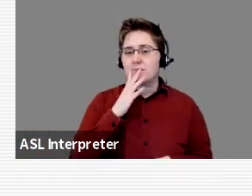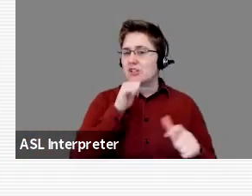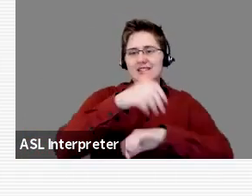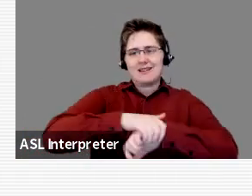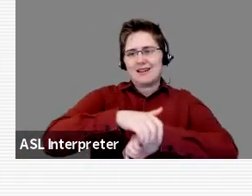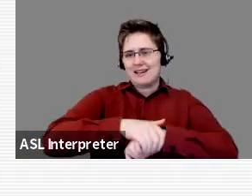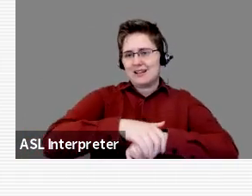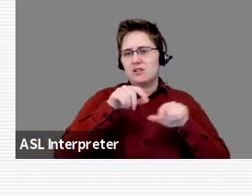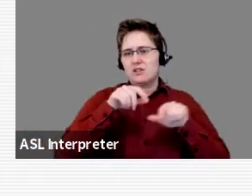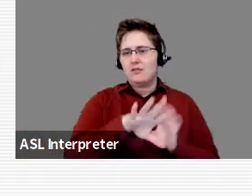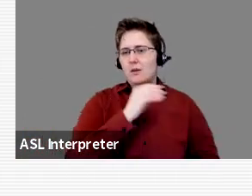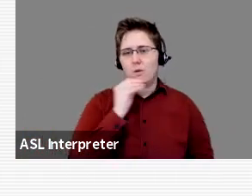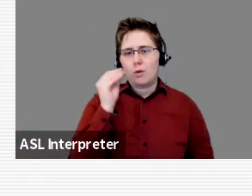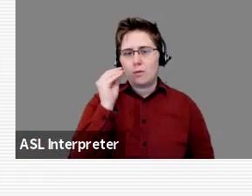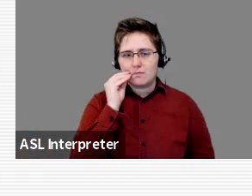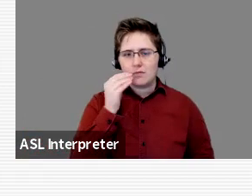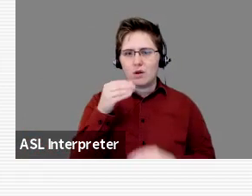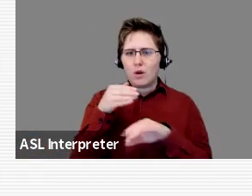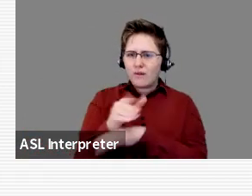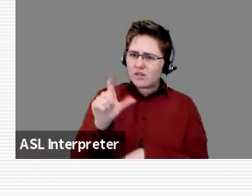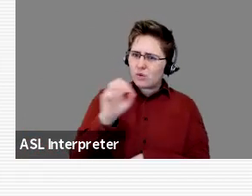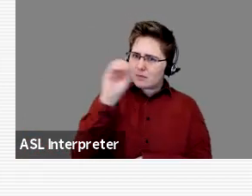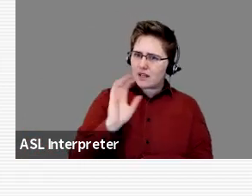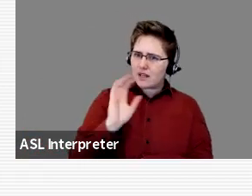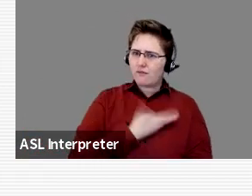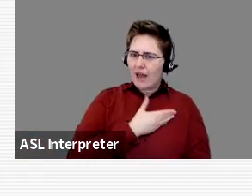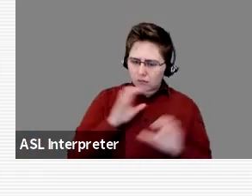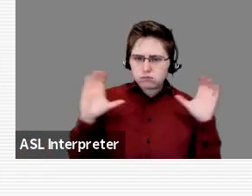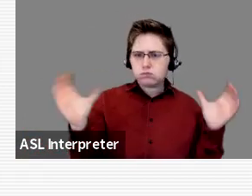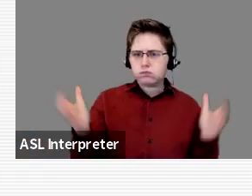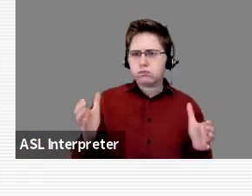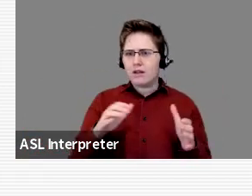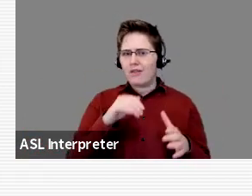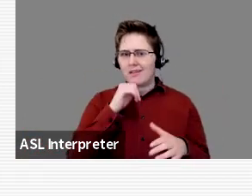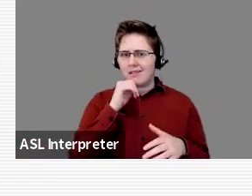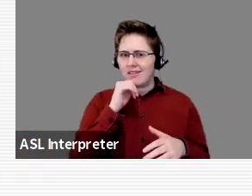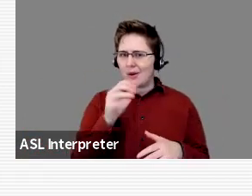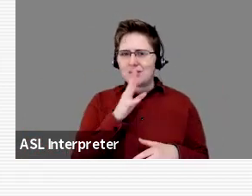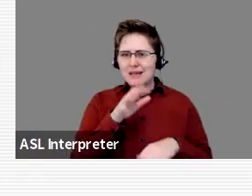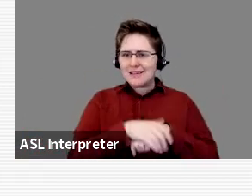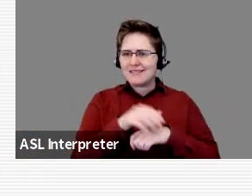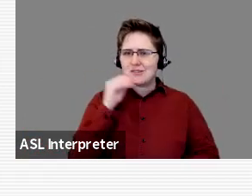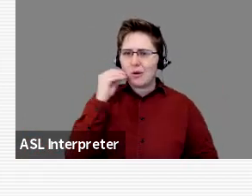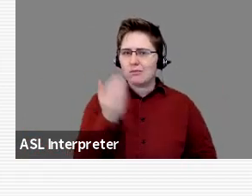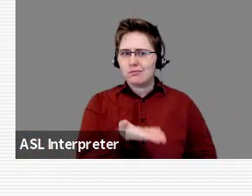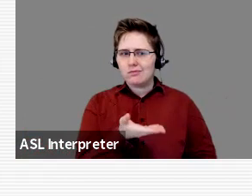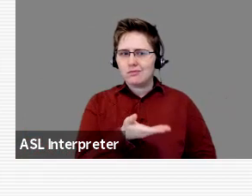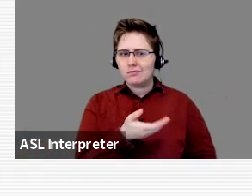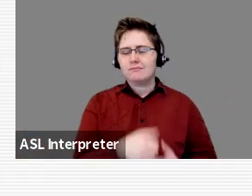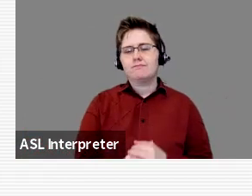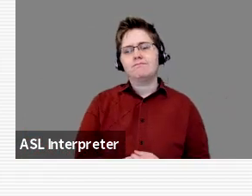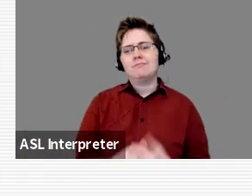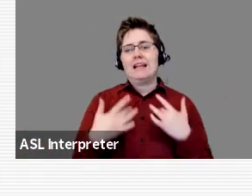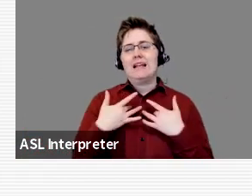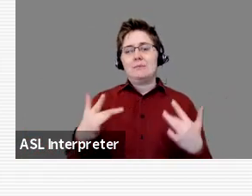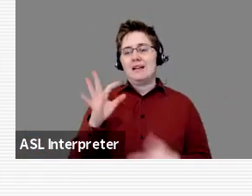home. That's over 20% of our population where they're not regularly speaking English at home. Generally,